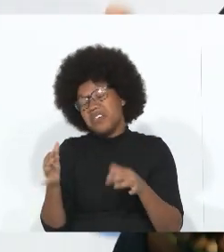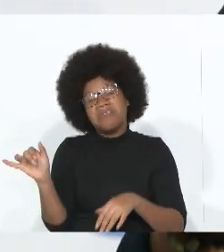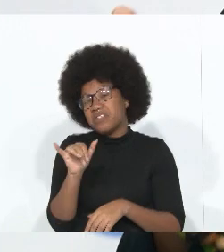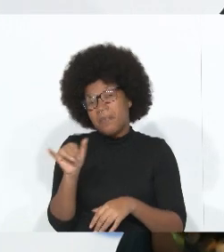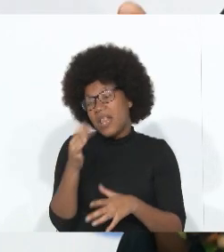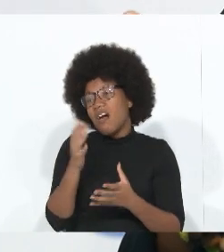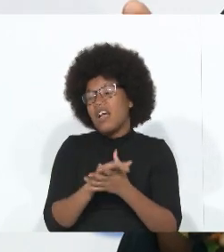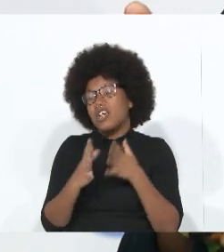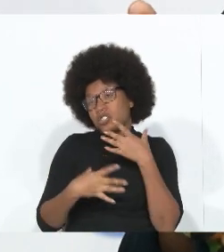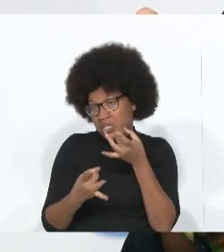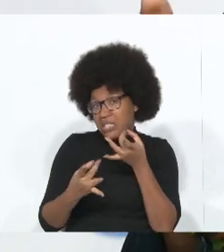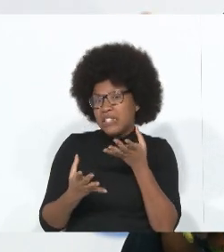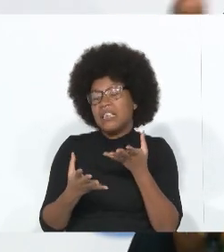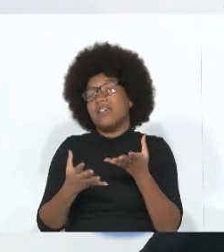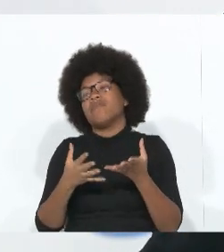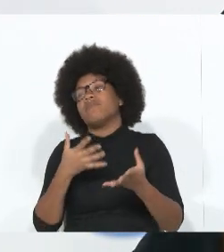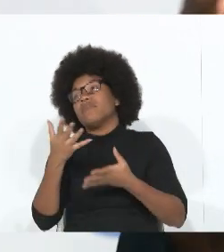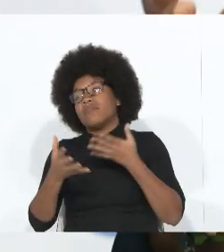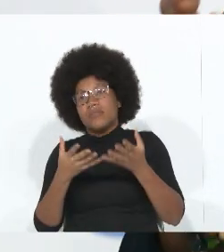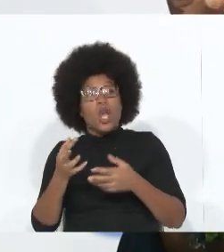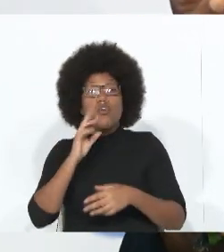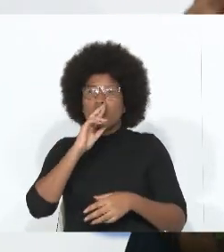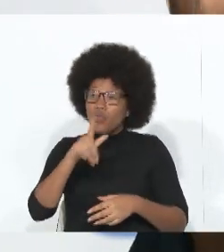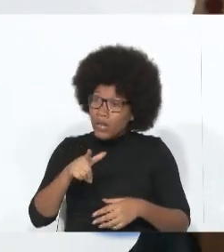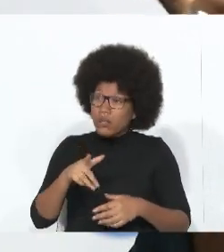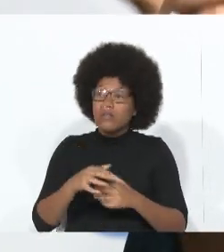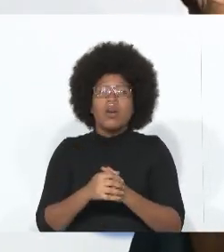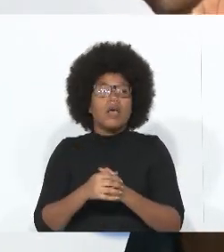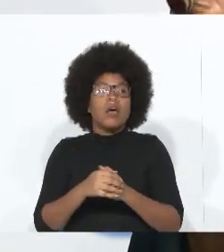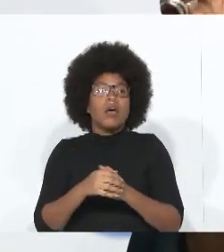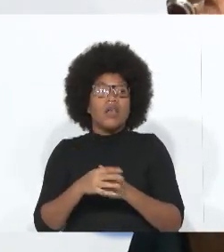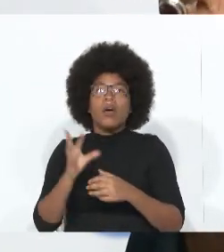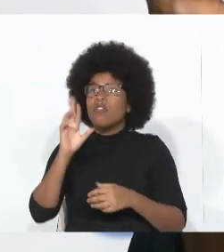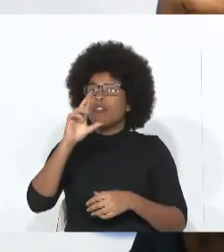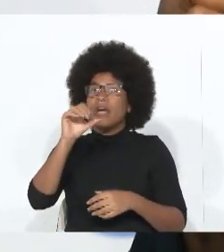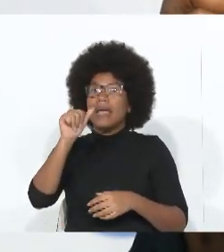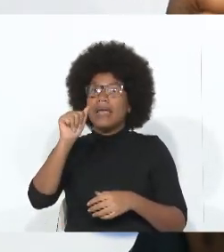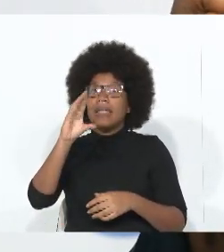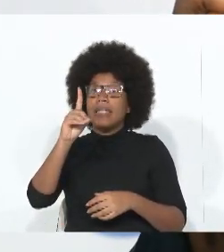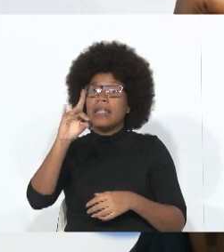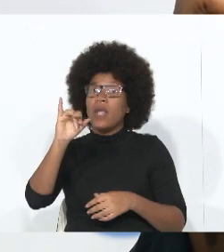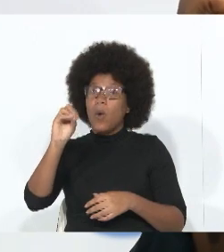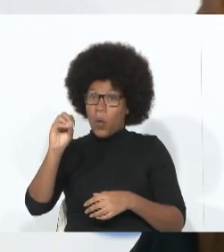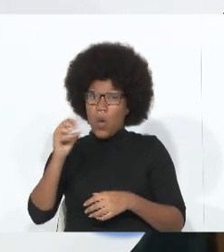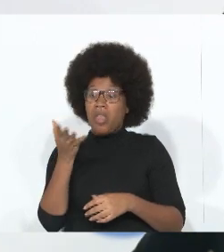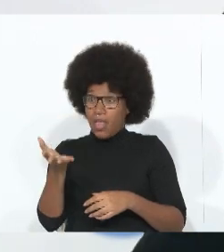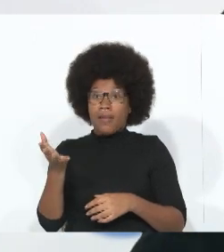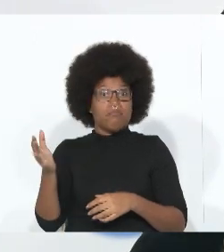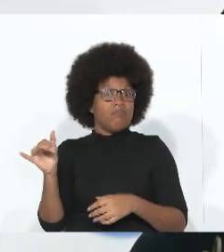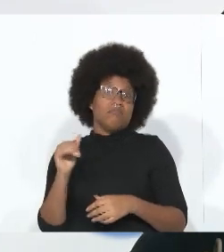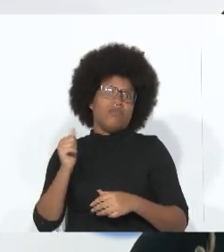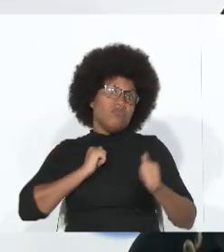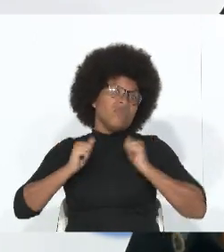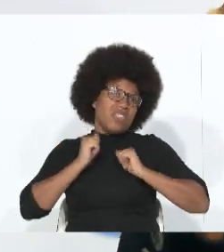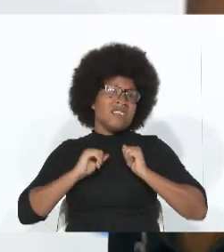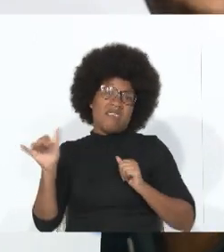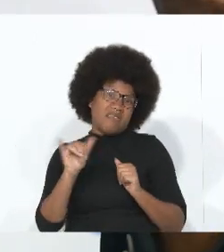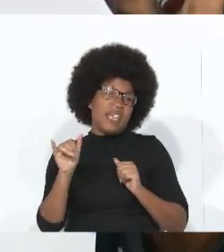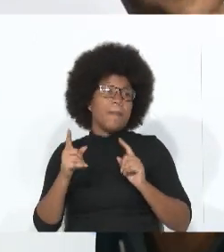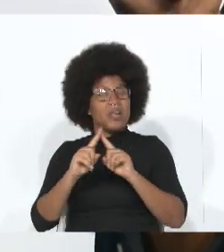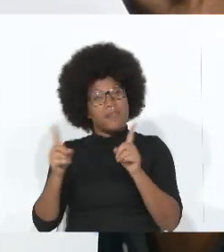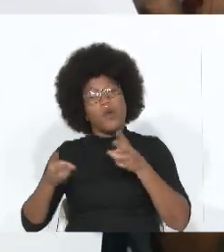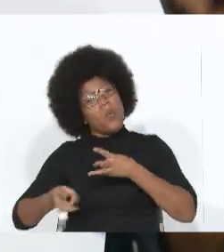mean, interestingly, even though, I mean, radio is also, because there's radio theater as well. Right. And, you know,